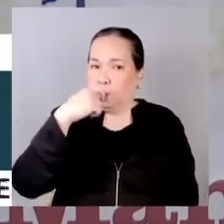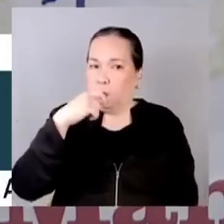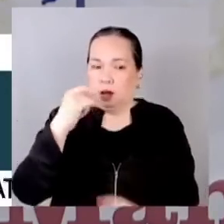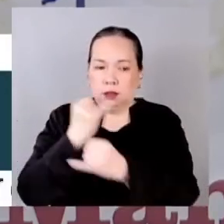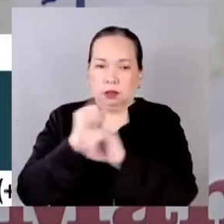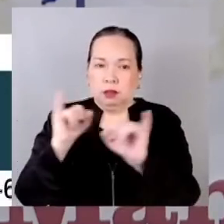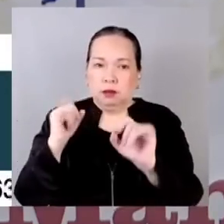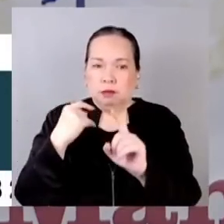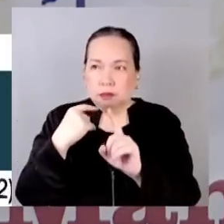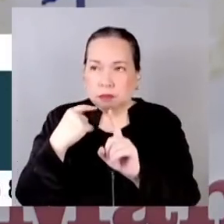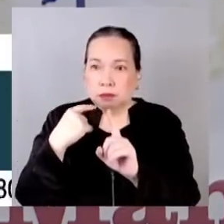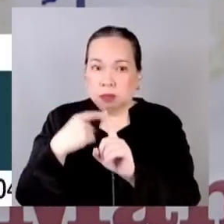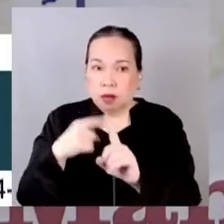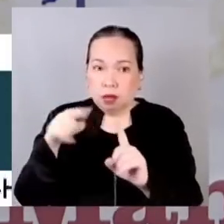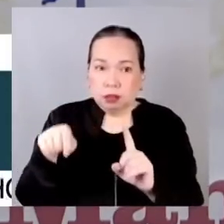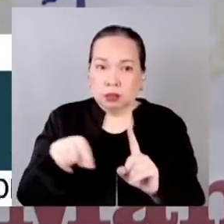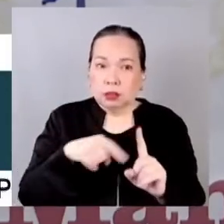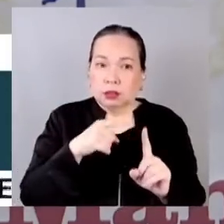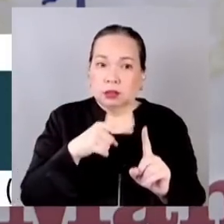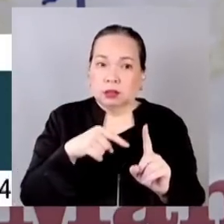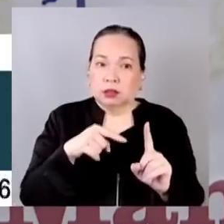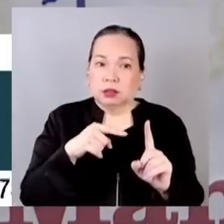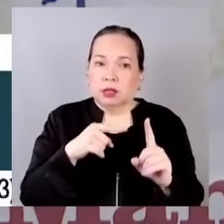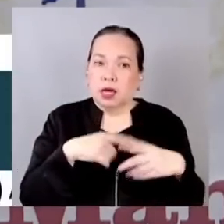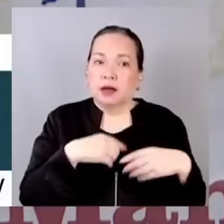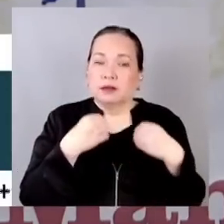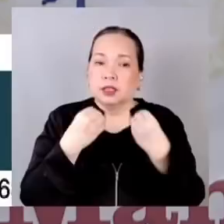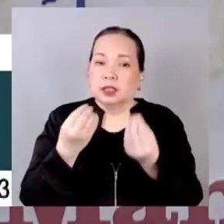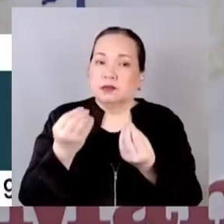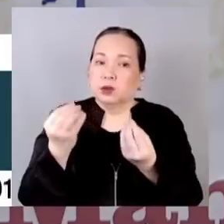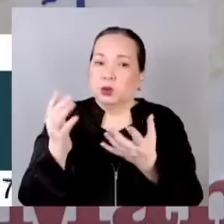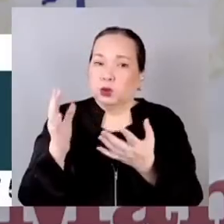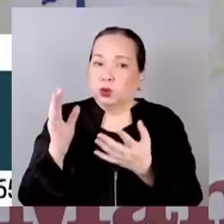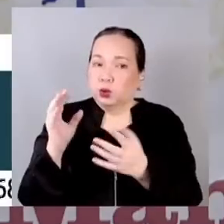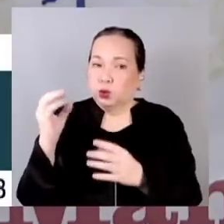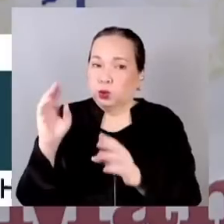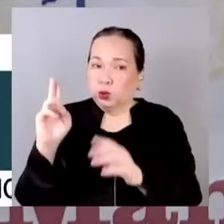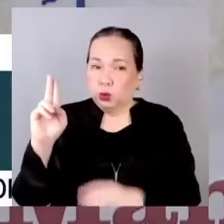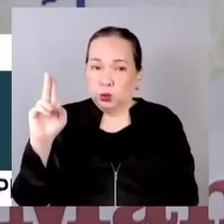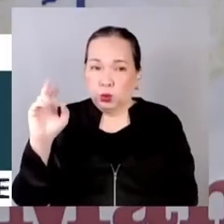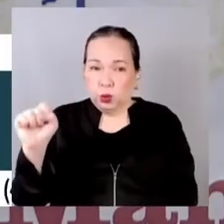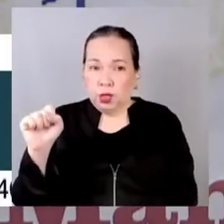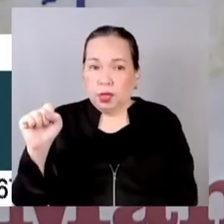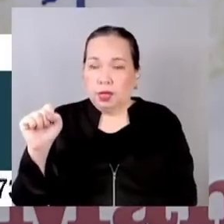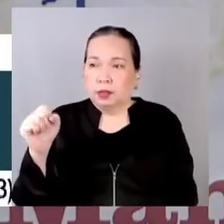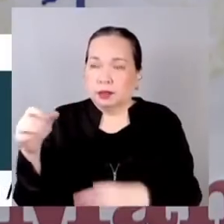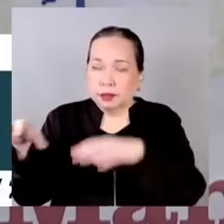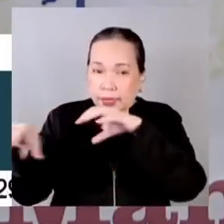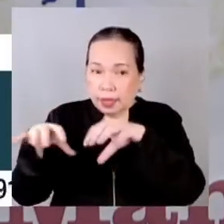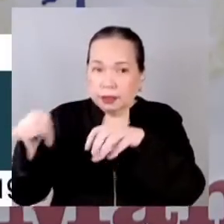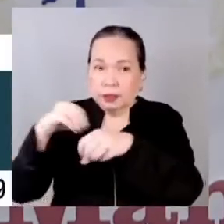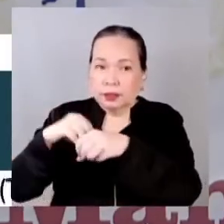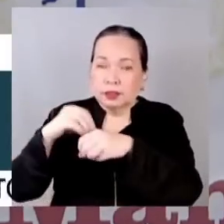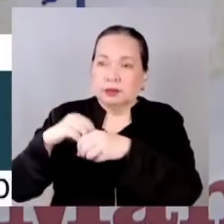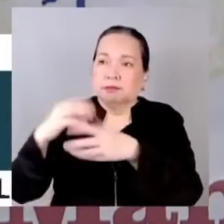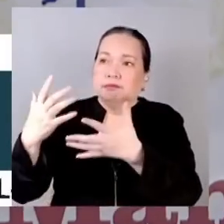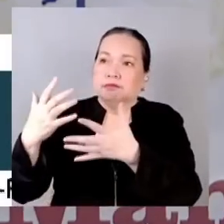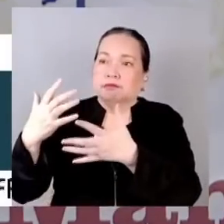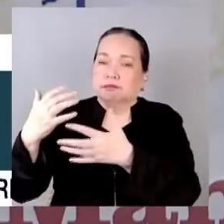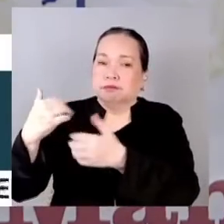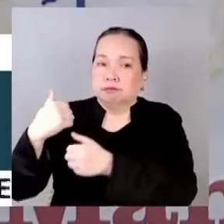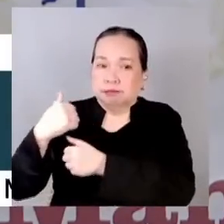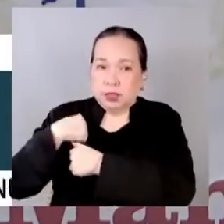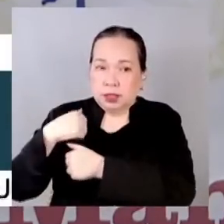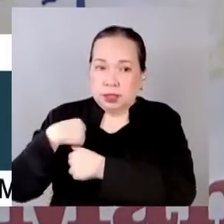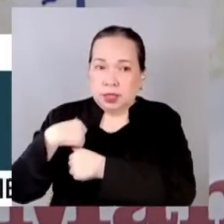fire by offering the US access to the military bases near the Taiwan Strait, if you care